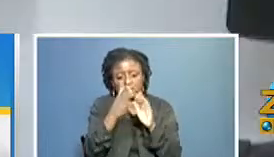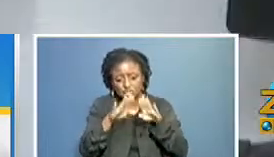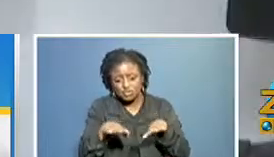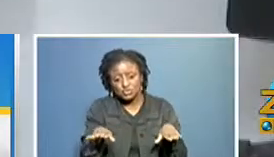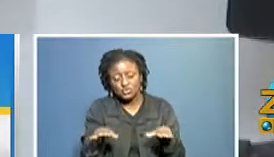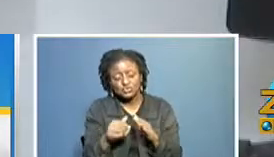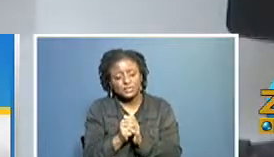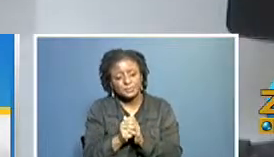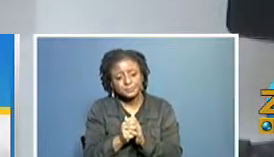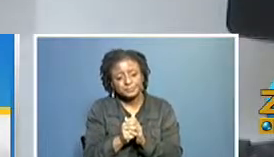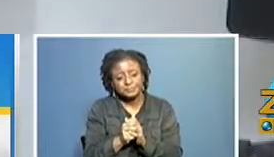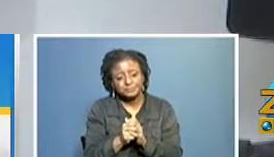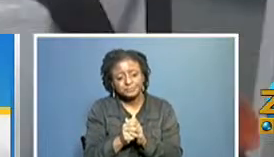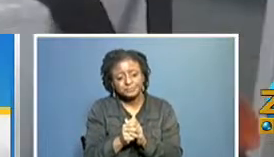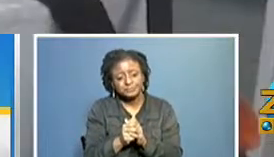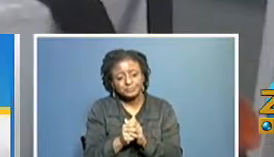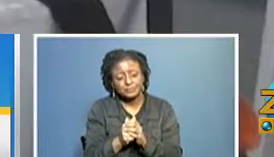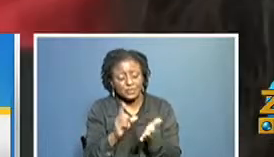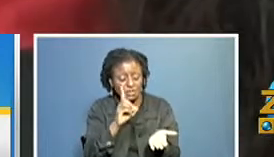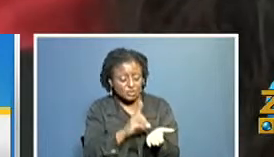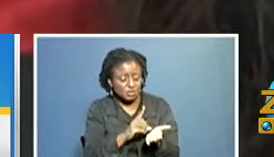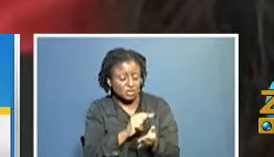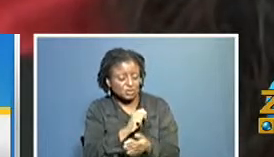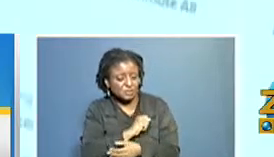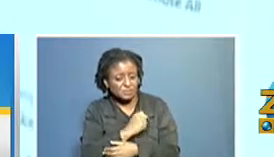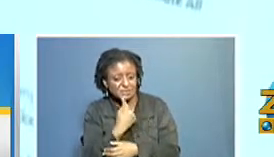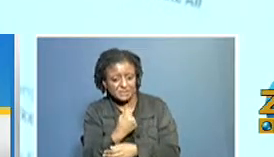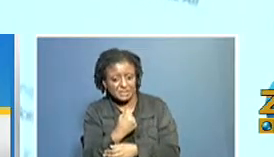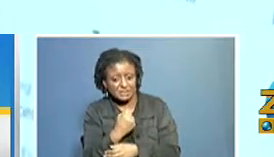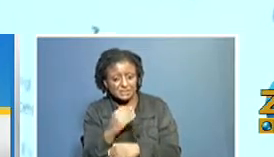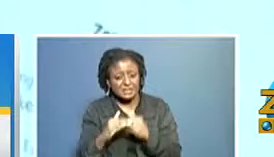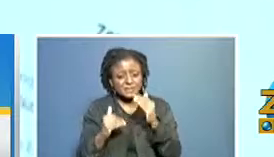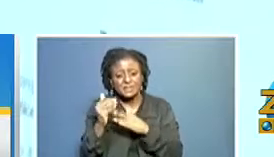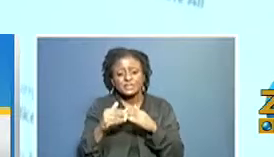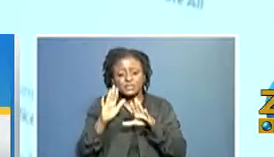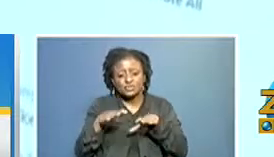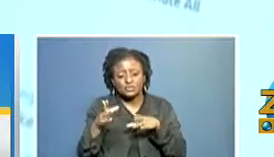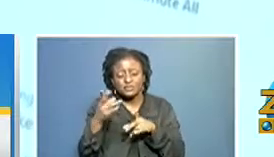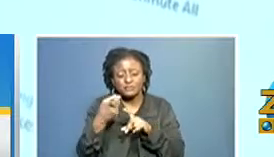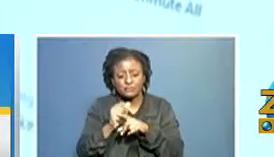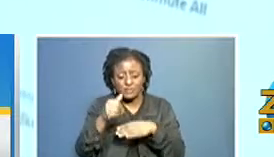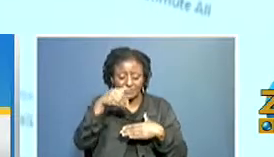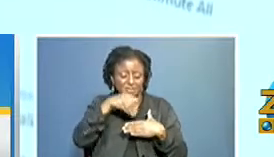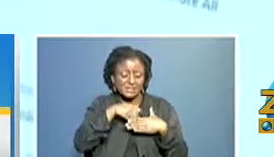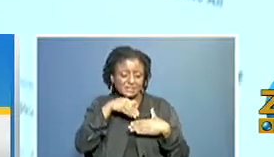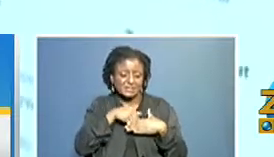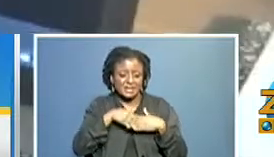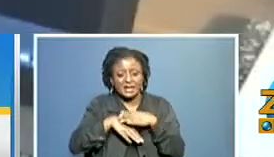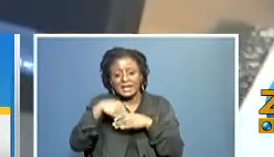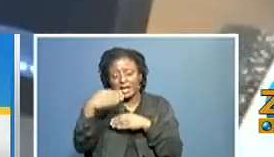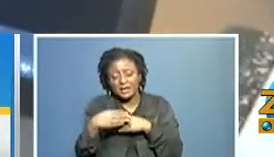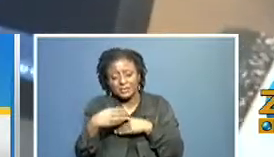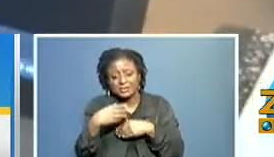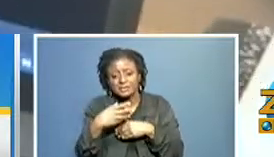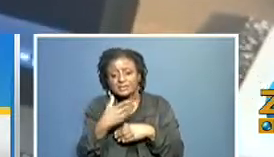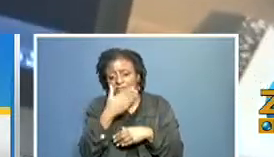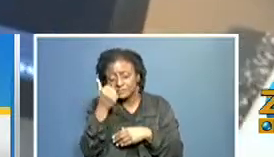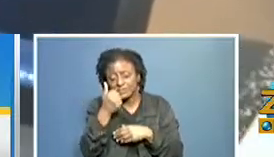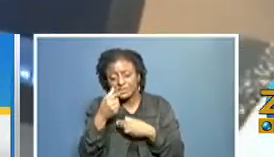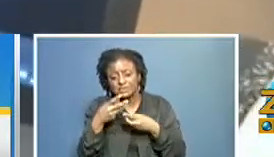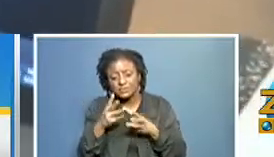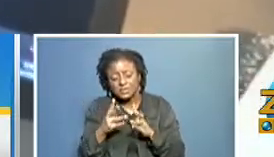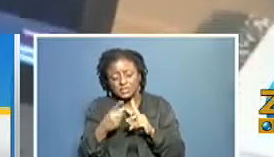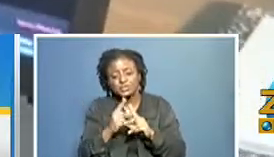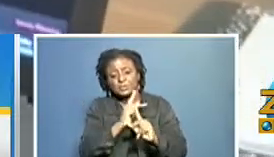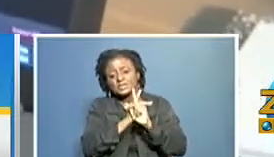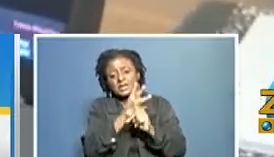children. Dr. Thompson says building children from the inside out is the surest method to protect them from the adverse